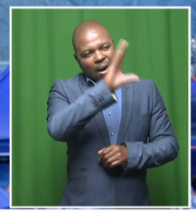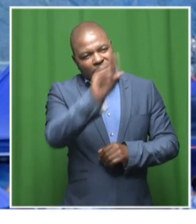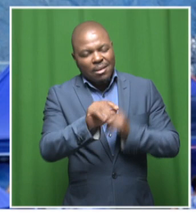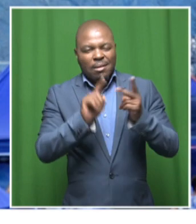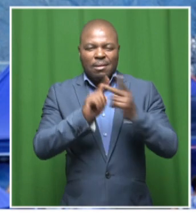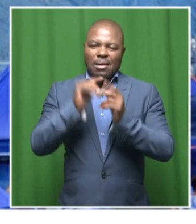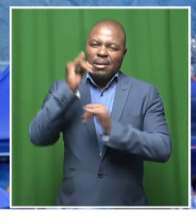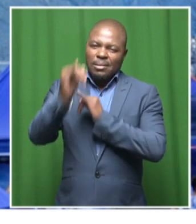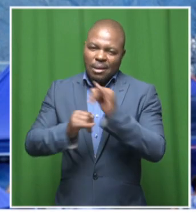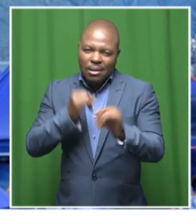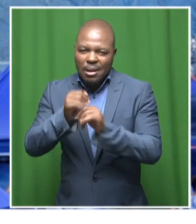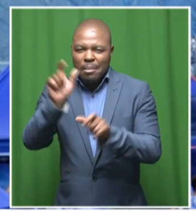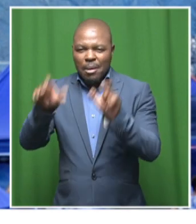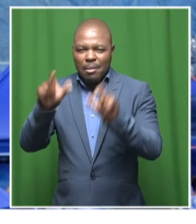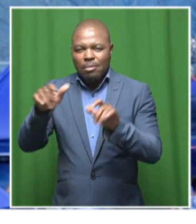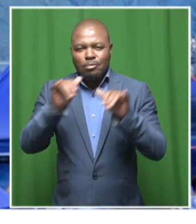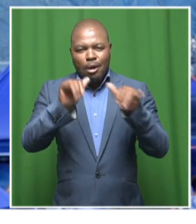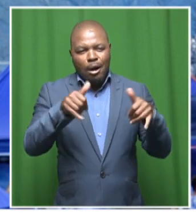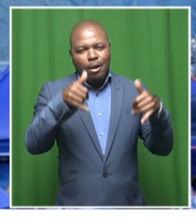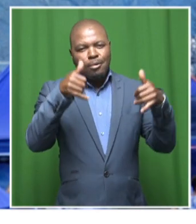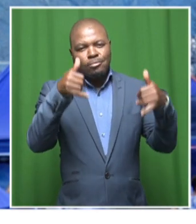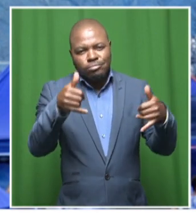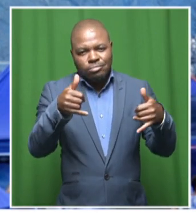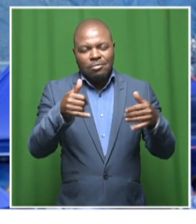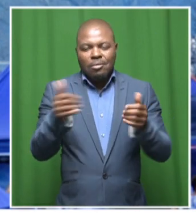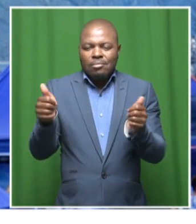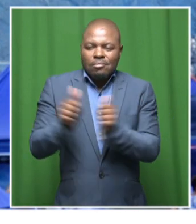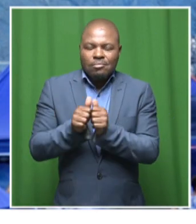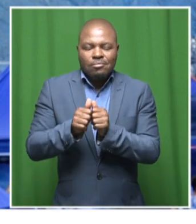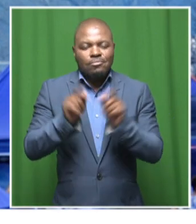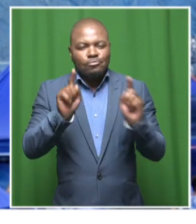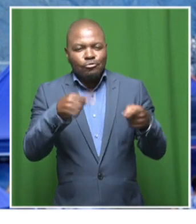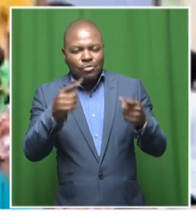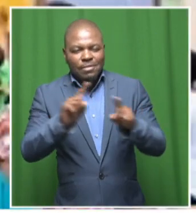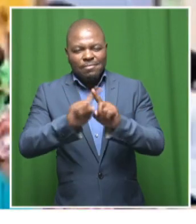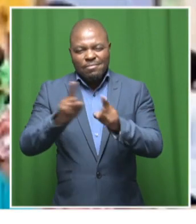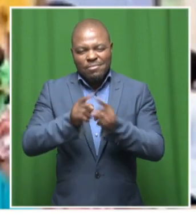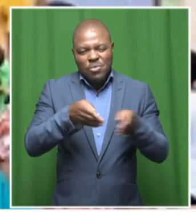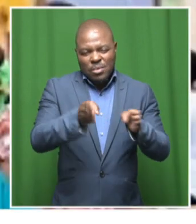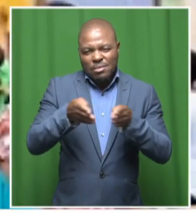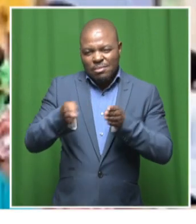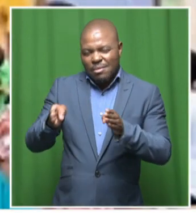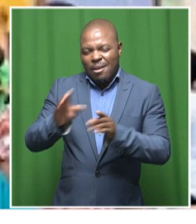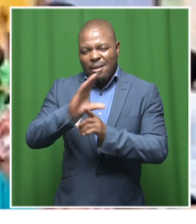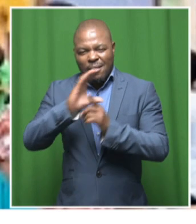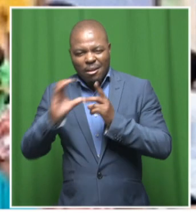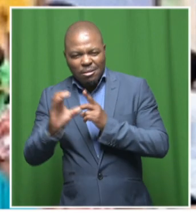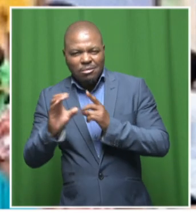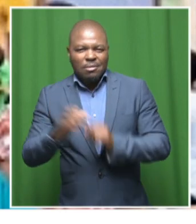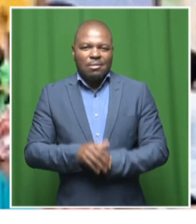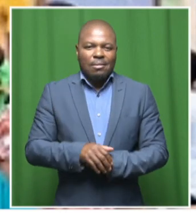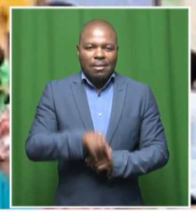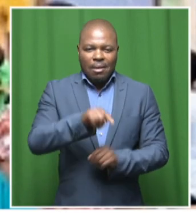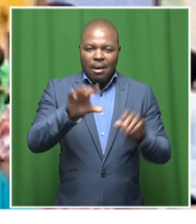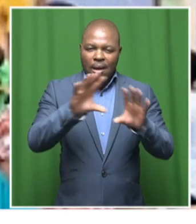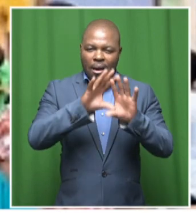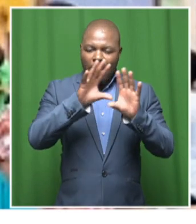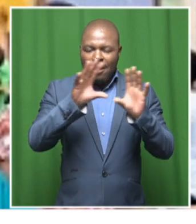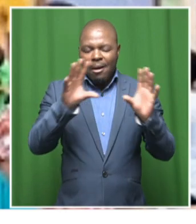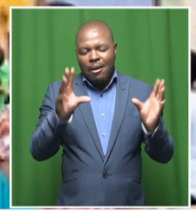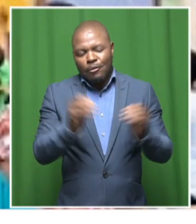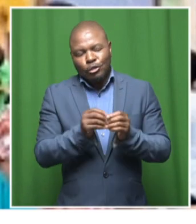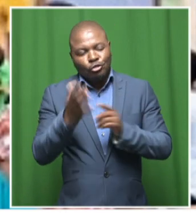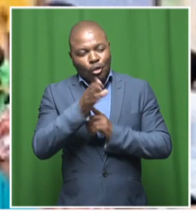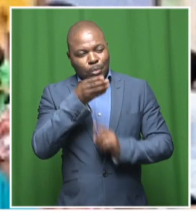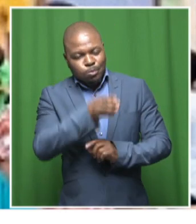international artists, including the awards signature collaborations between artists of different genres and cultures, a high point of every show.